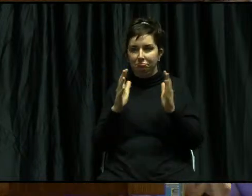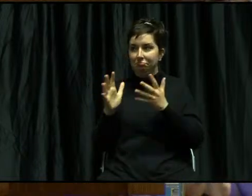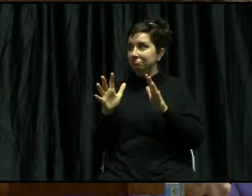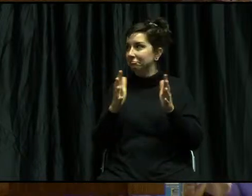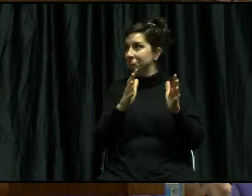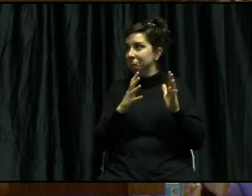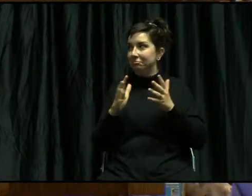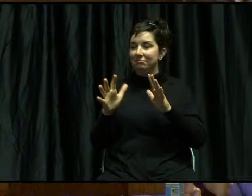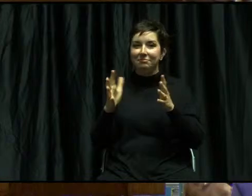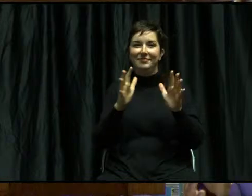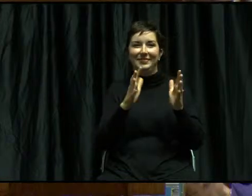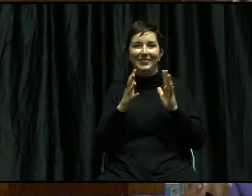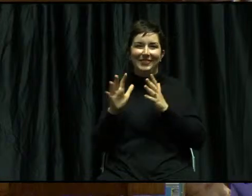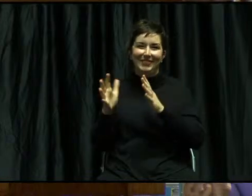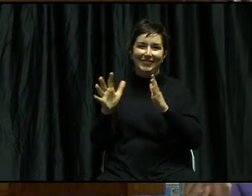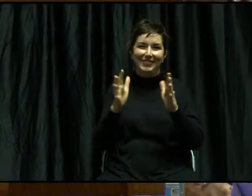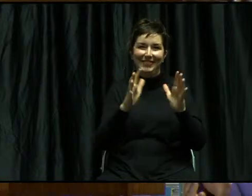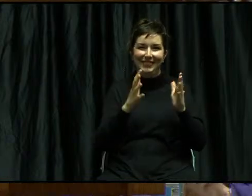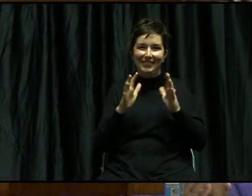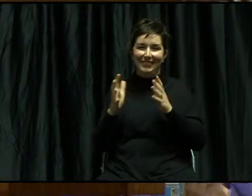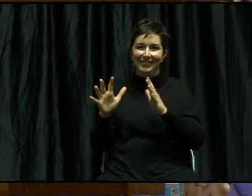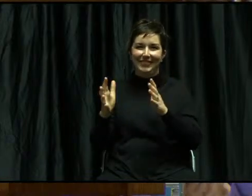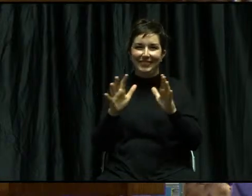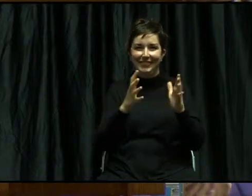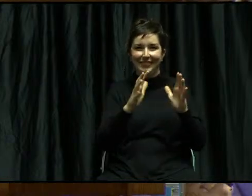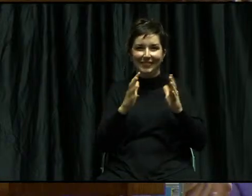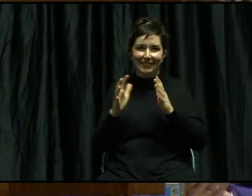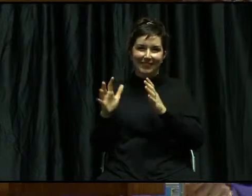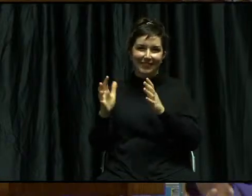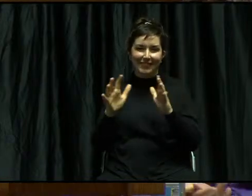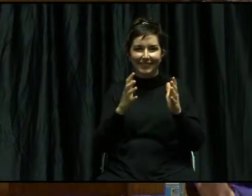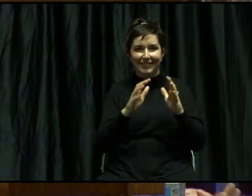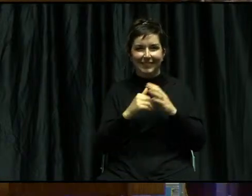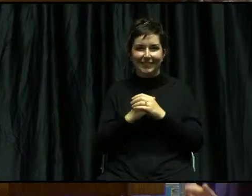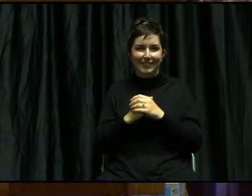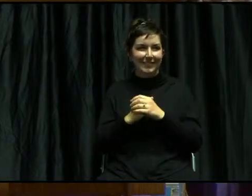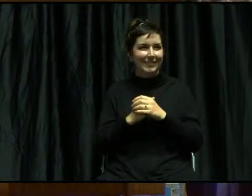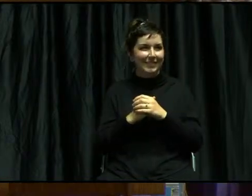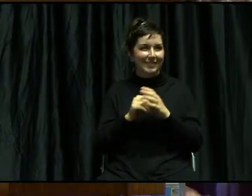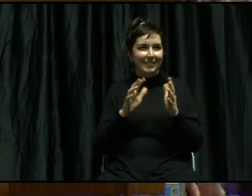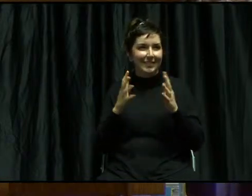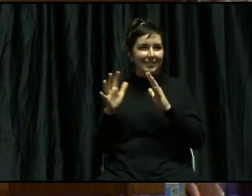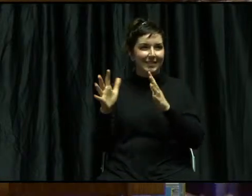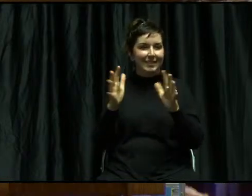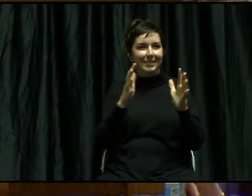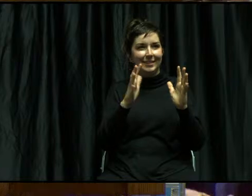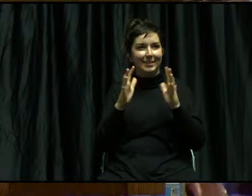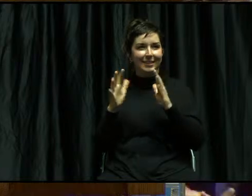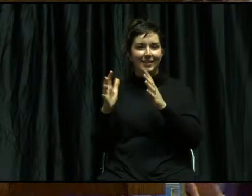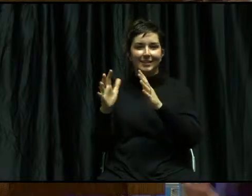Thank you, Lord. This is for you, but we'll leave it up here. Isn't that beautiful?